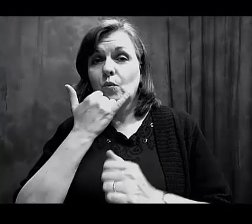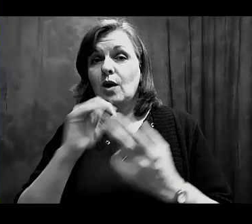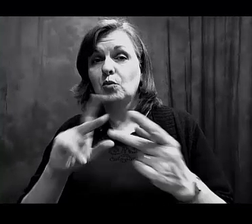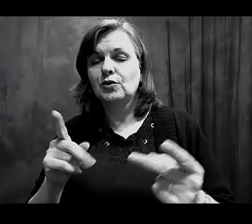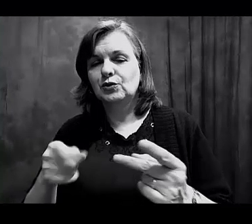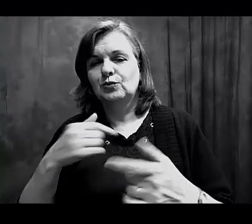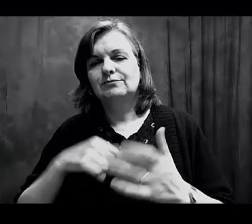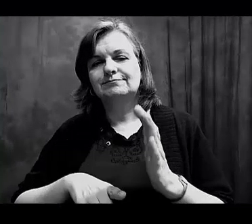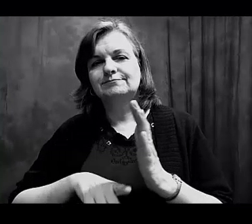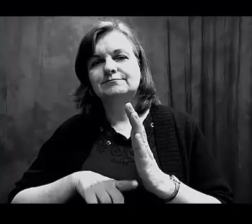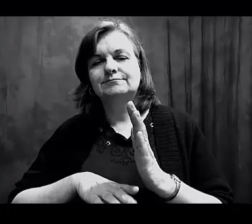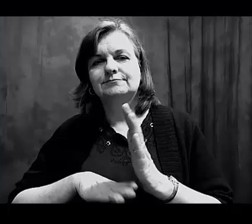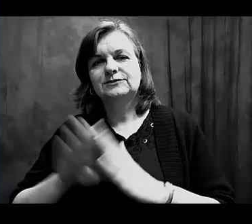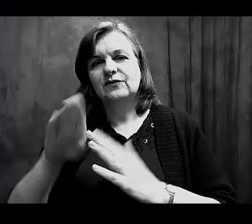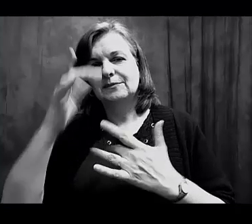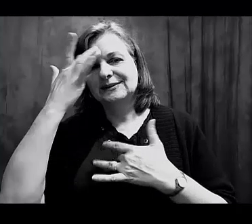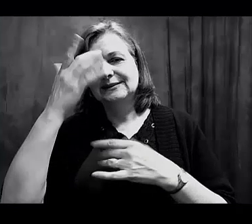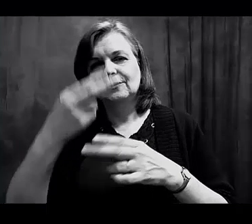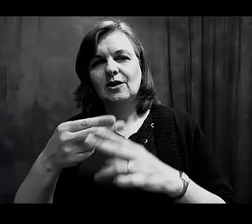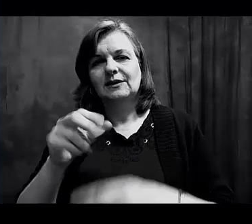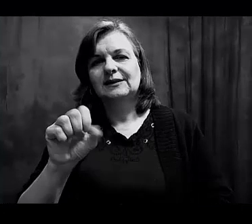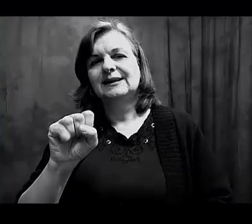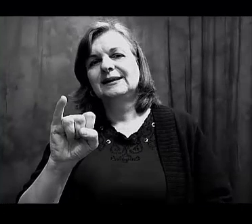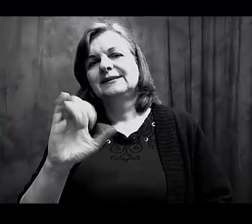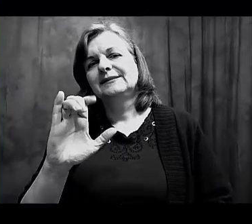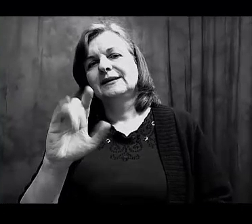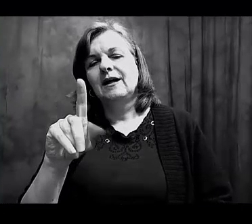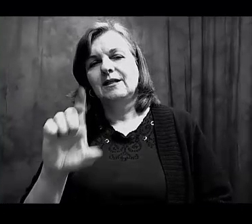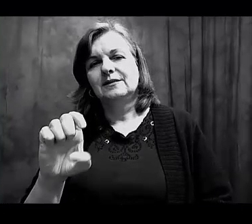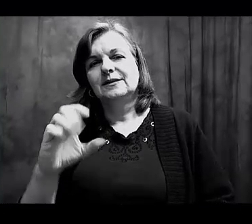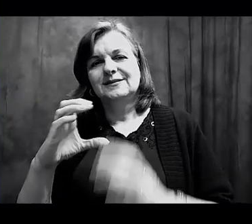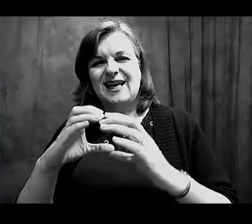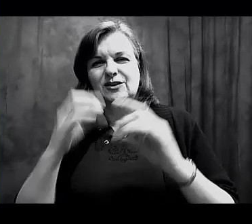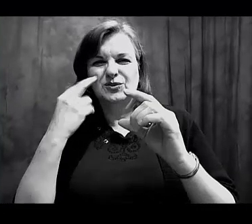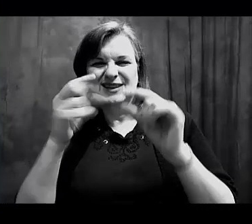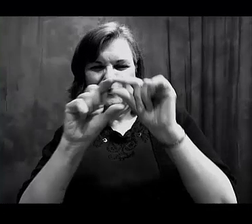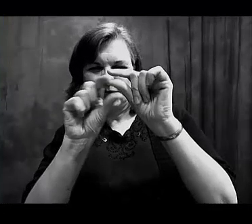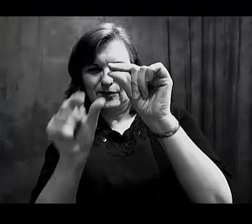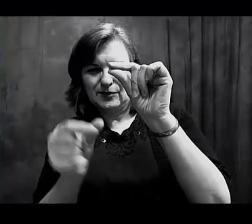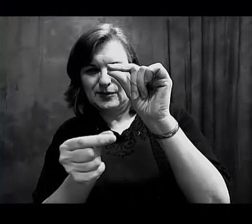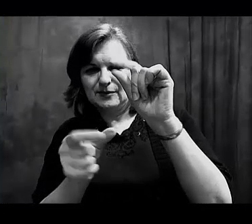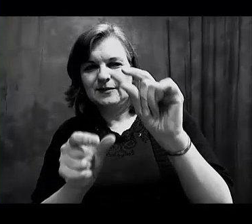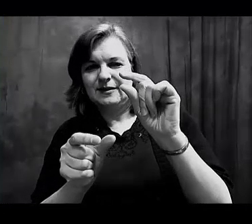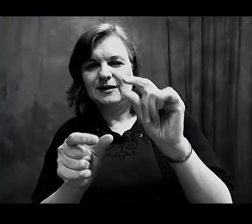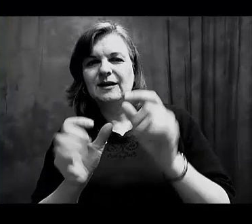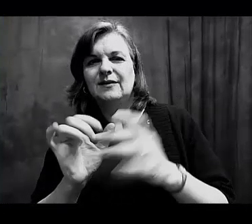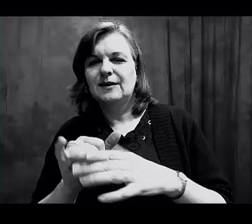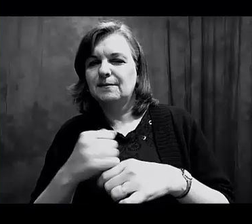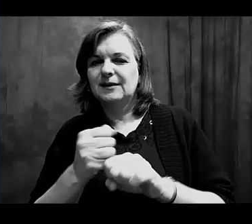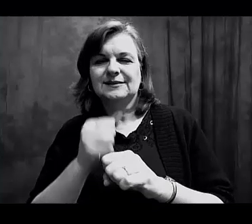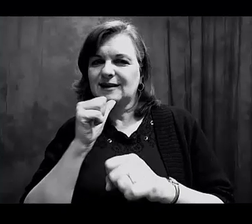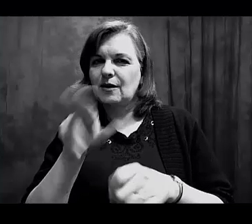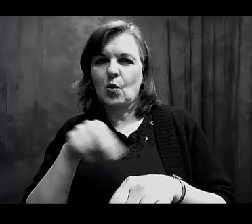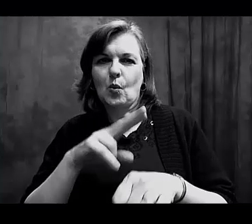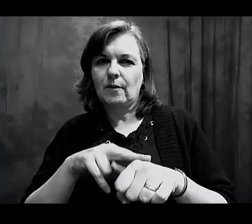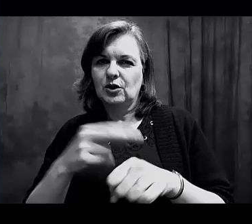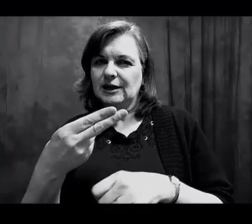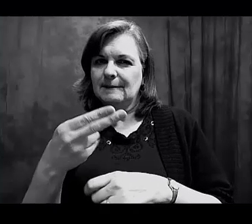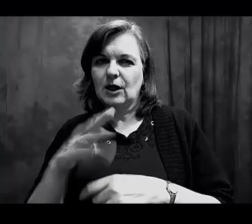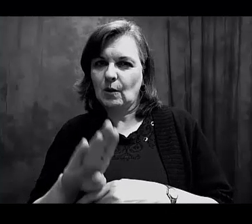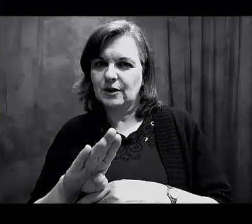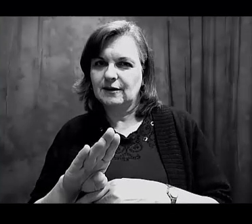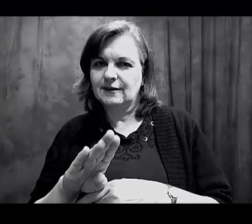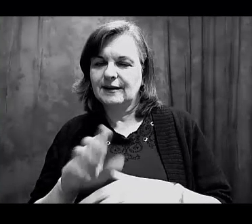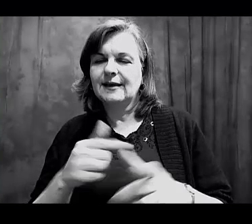cell, so you can see it in the middle. Produces this abnormal hemoglobin protein, and we end up with abnormal cell shapes, and as